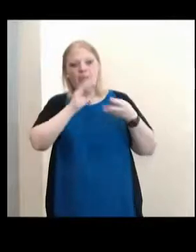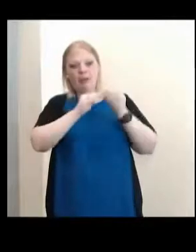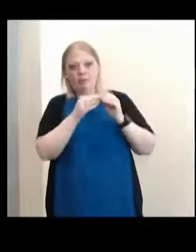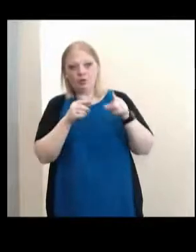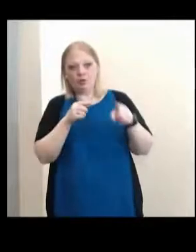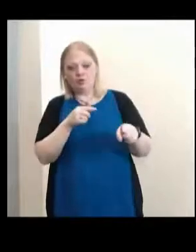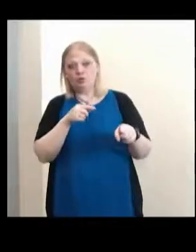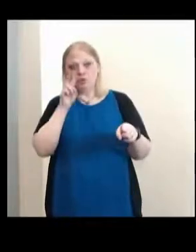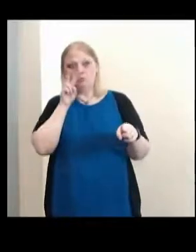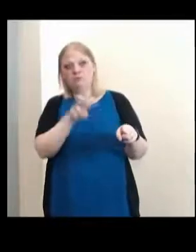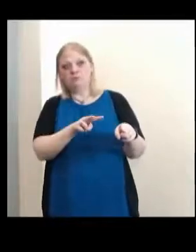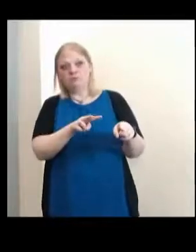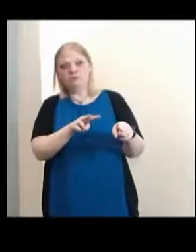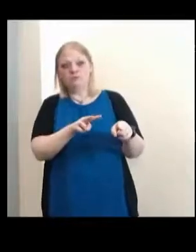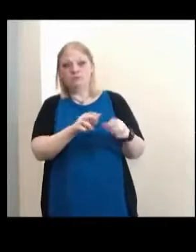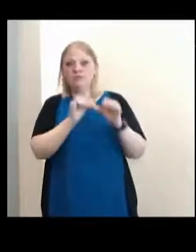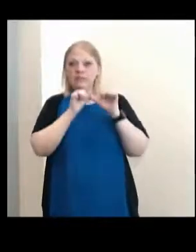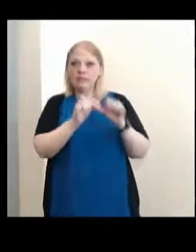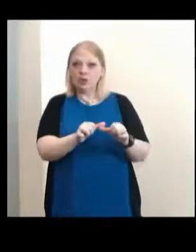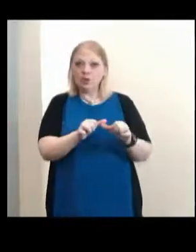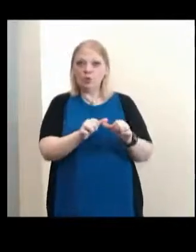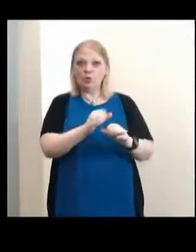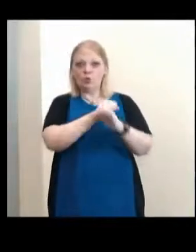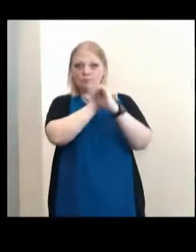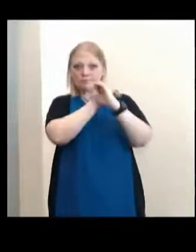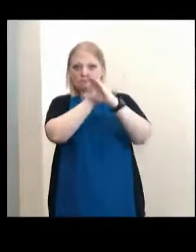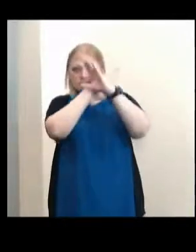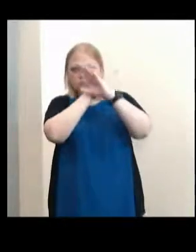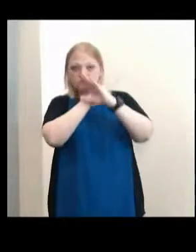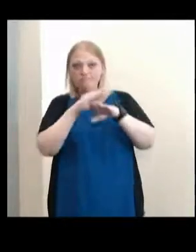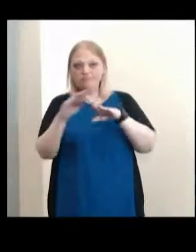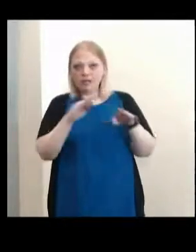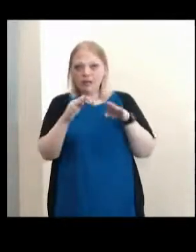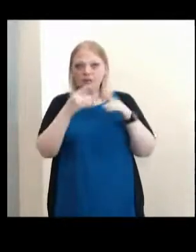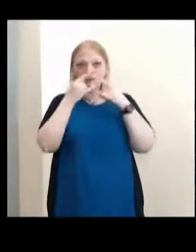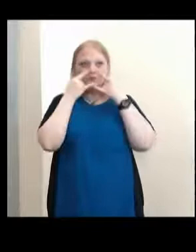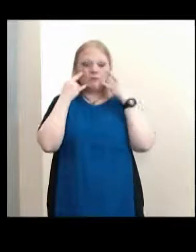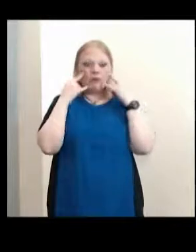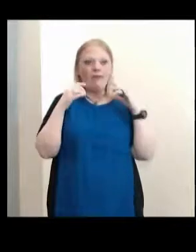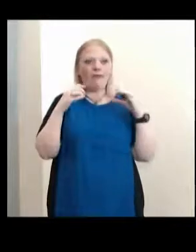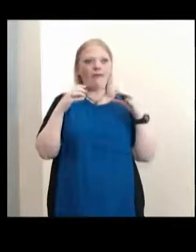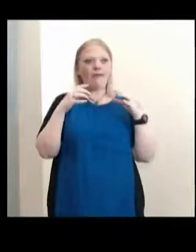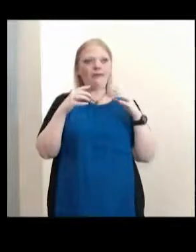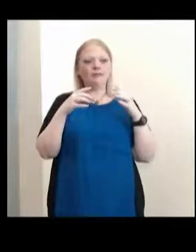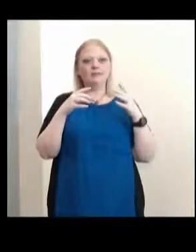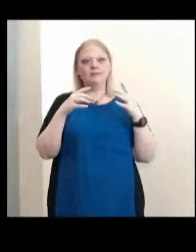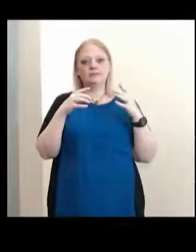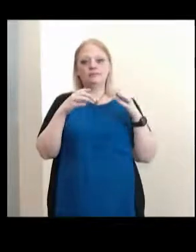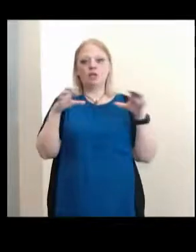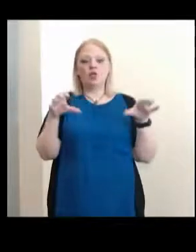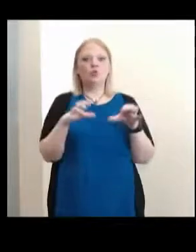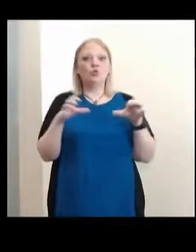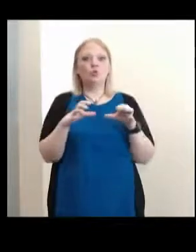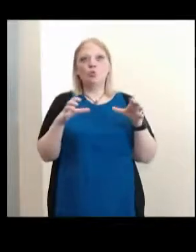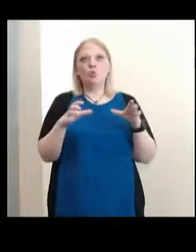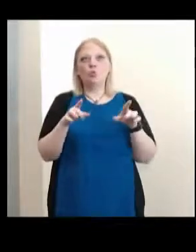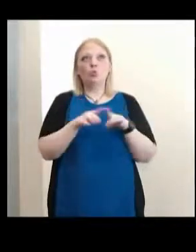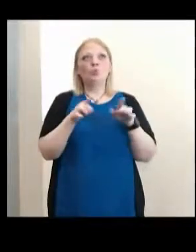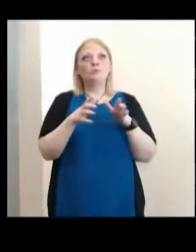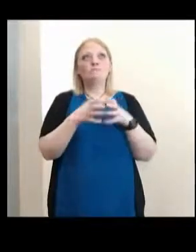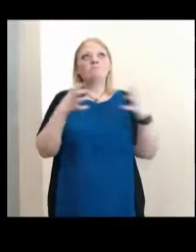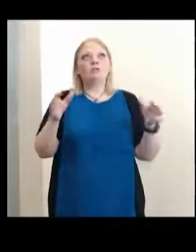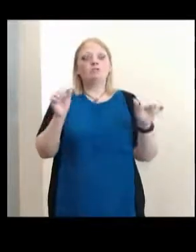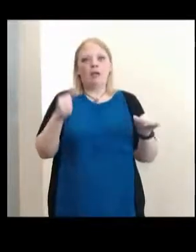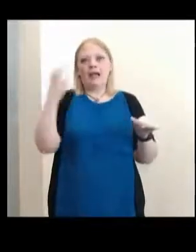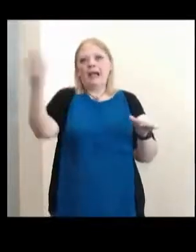still, keep up our preventive behaviors, keep up the masking, do as much as we can socially outdoors instead of indoors.